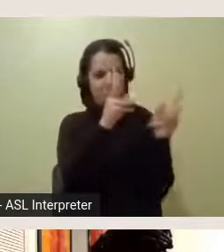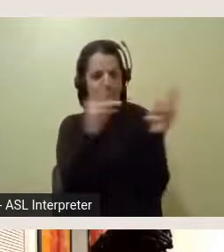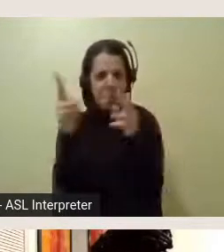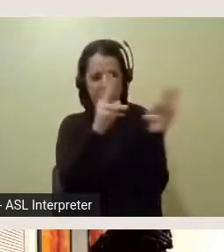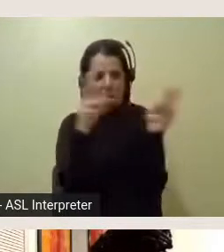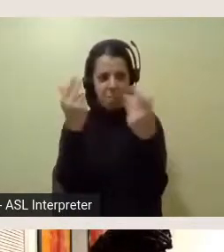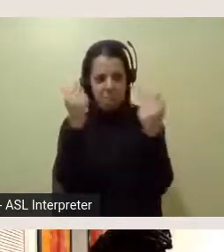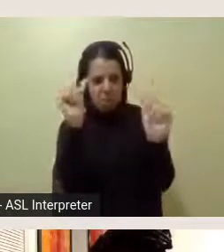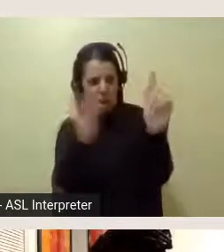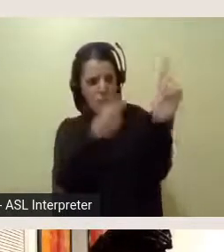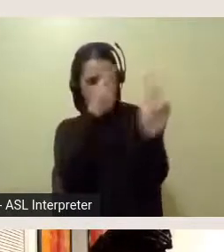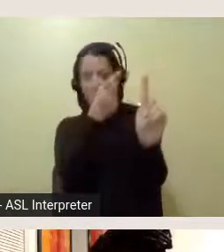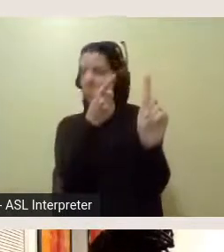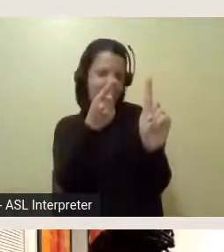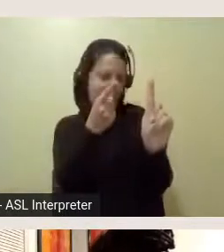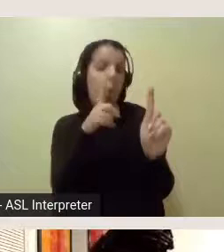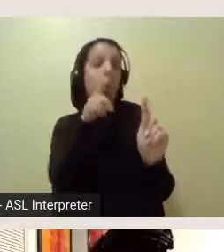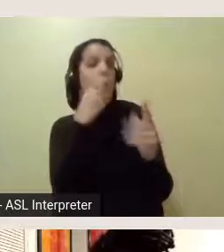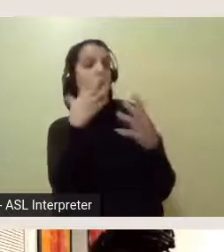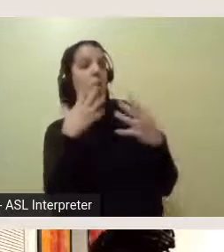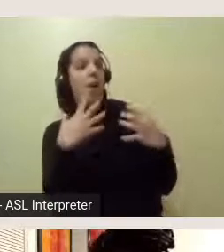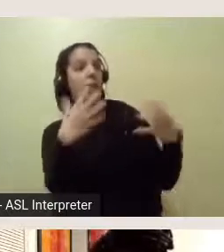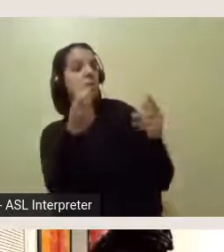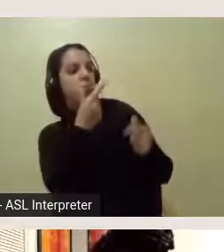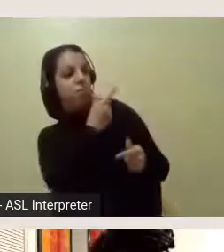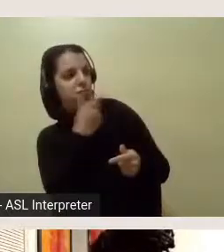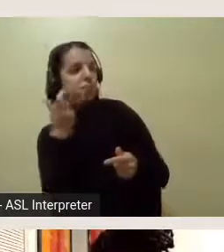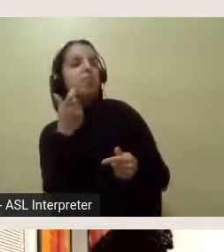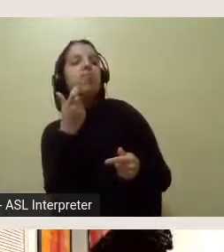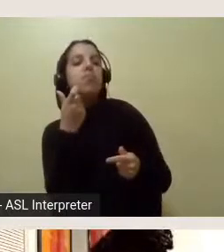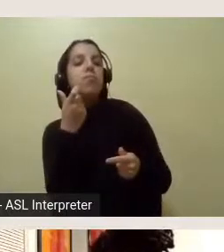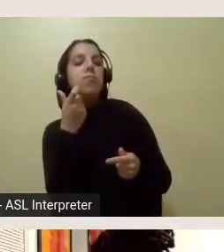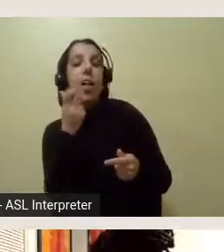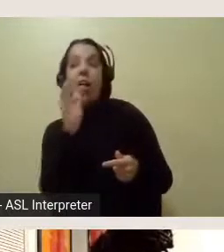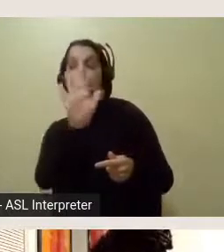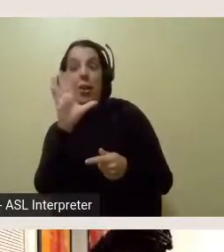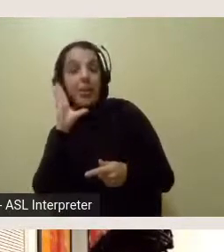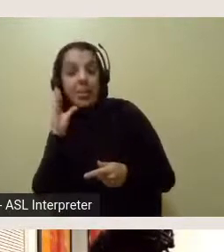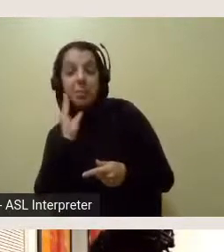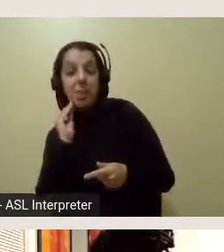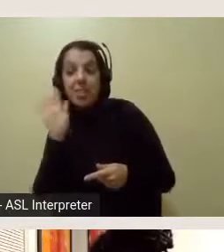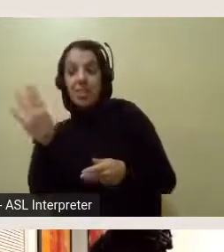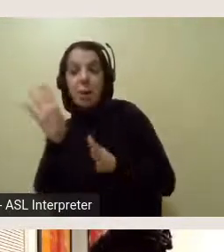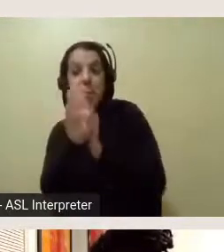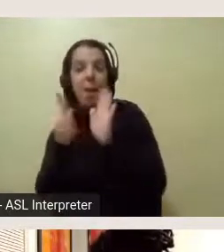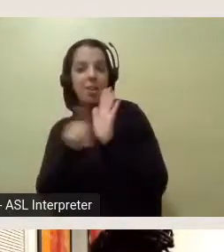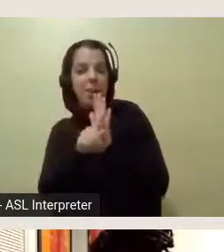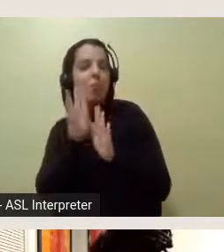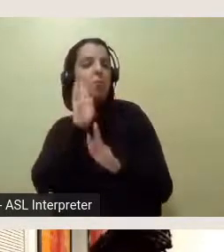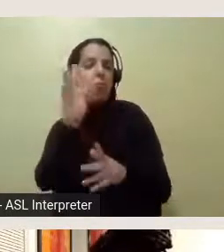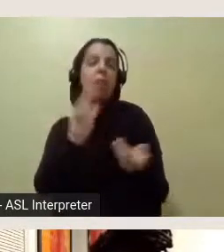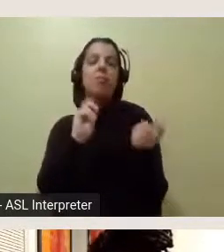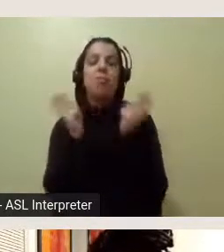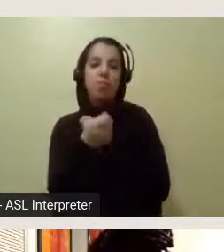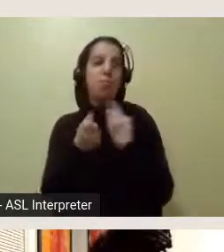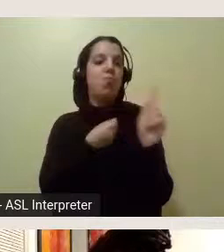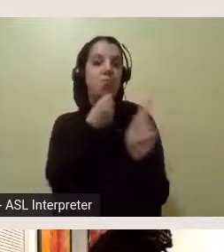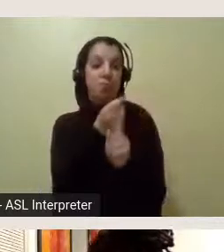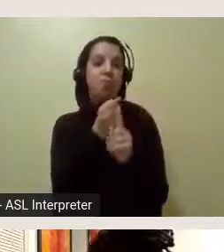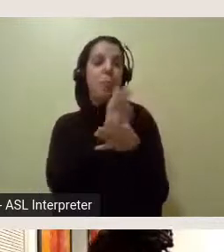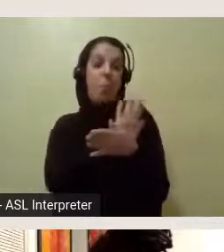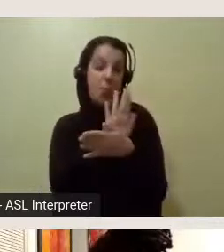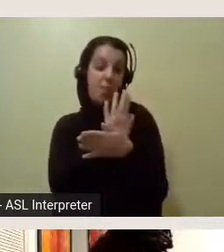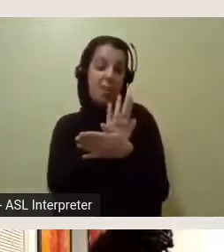we tried in the edit to accomplish certain things, the way things are received on the other end is also affected by the life perspective that everybody